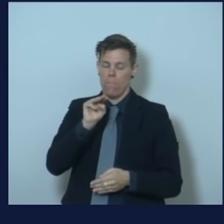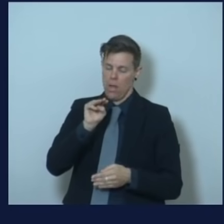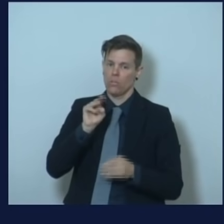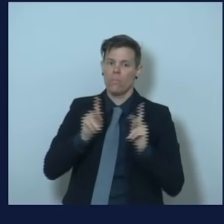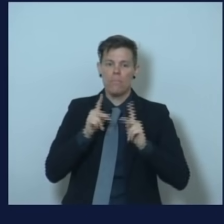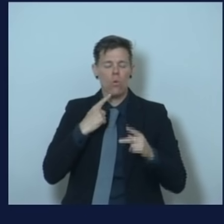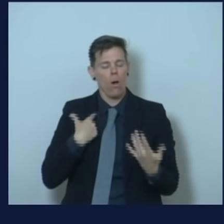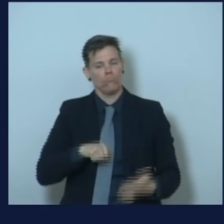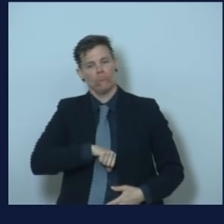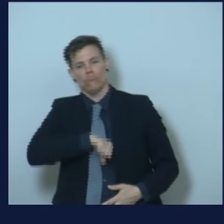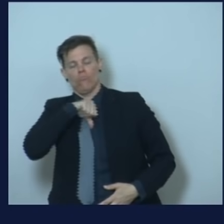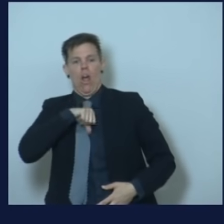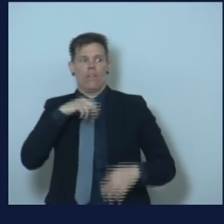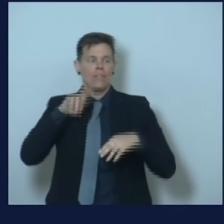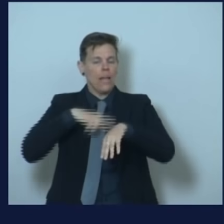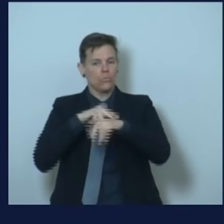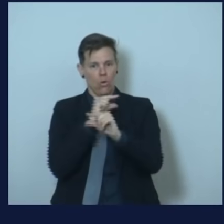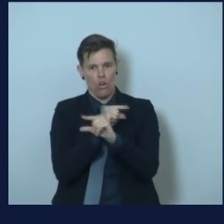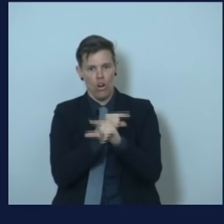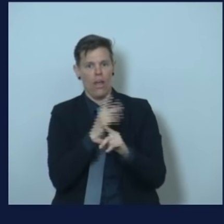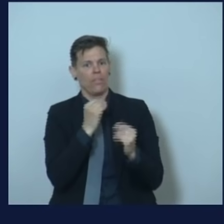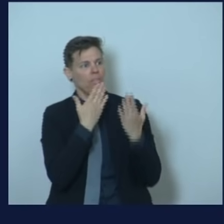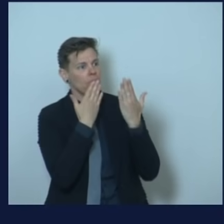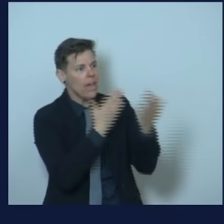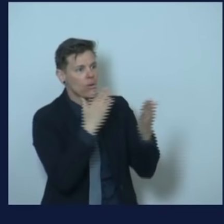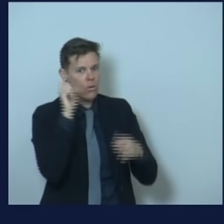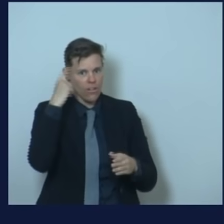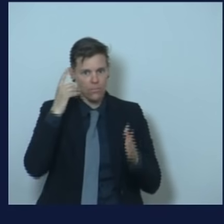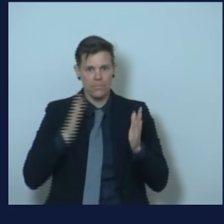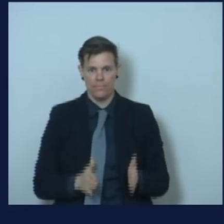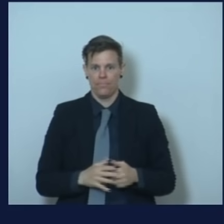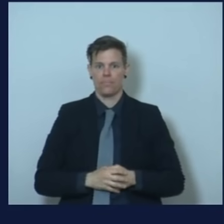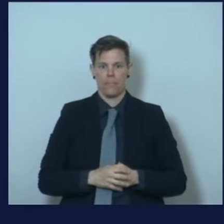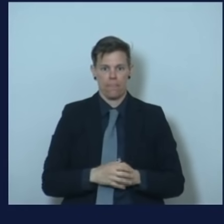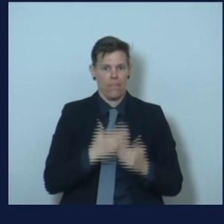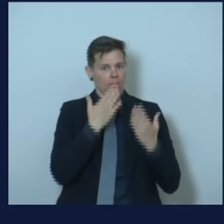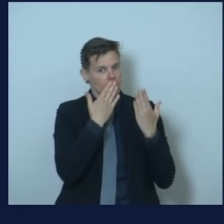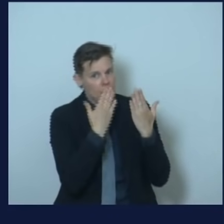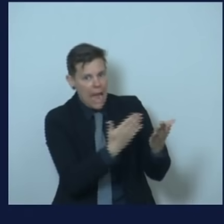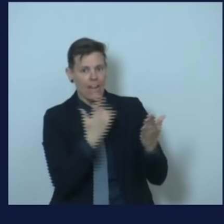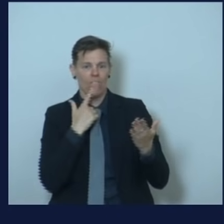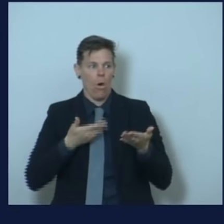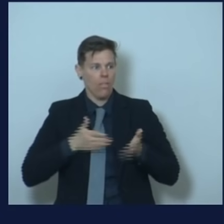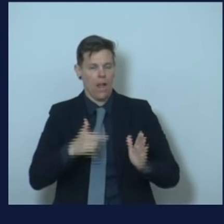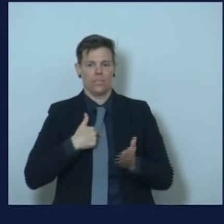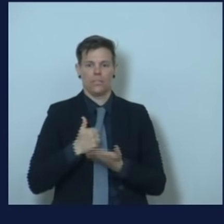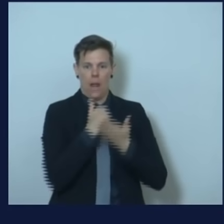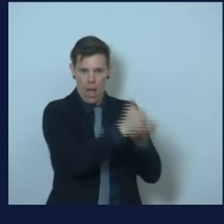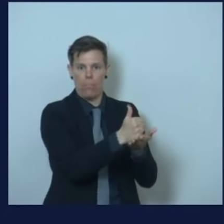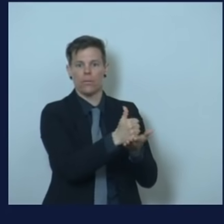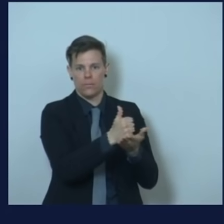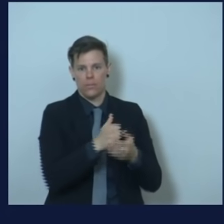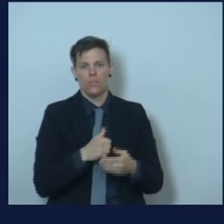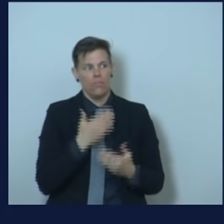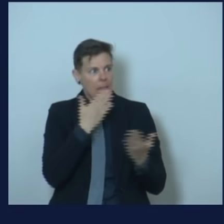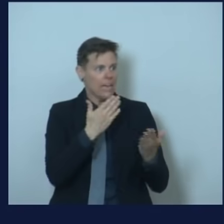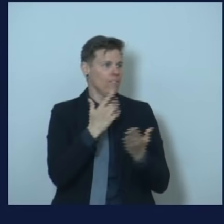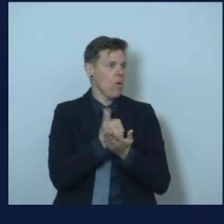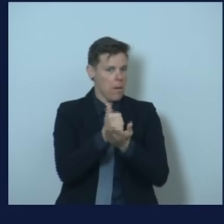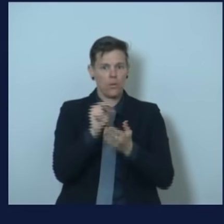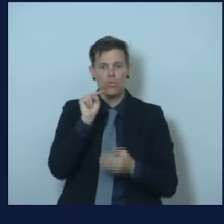is doing, and thank you, Governor, for the opportunities that you've given us to do this and help our fellow New Mexicans. I believe we have some